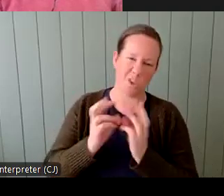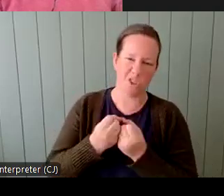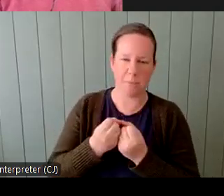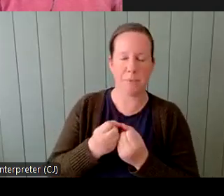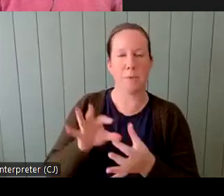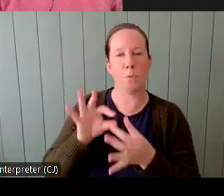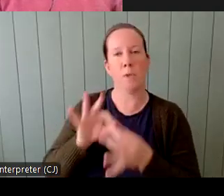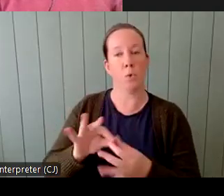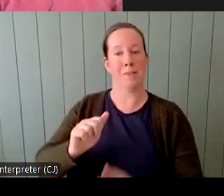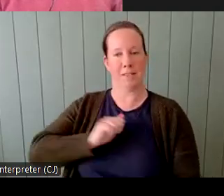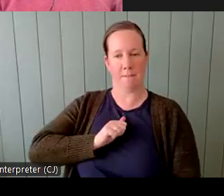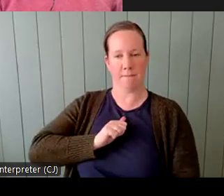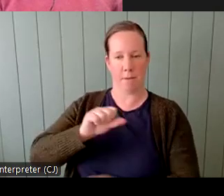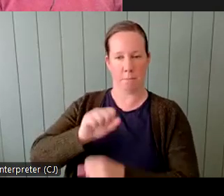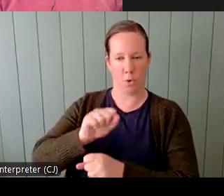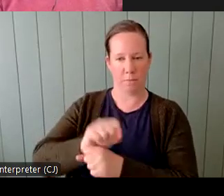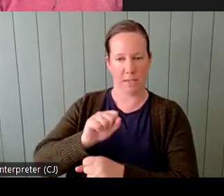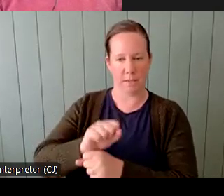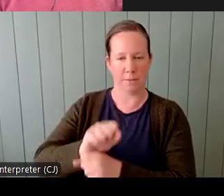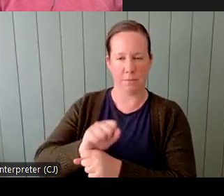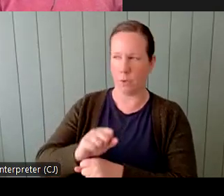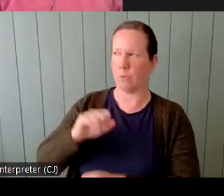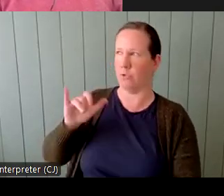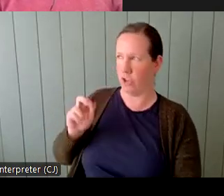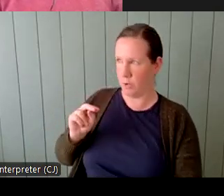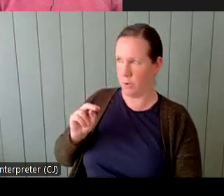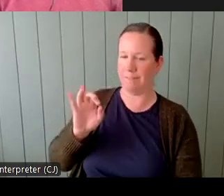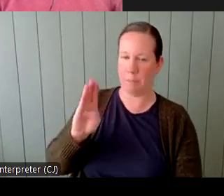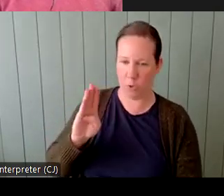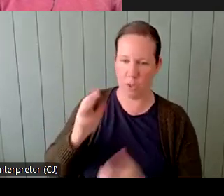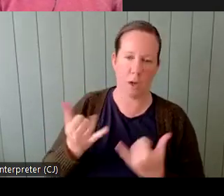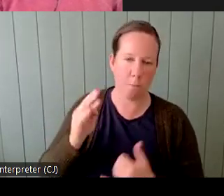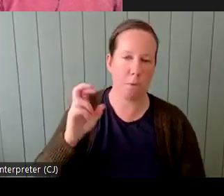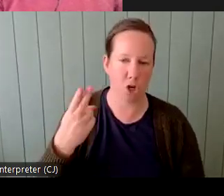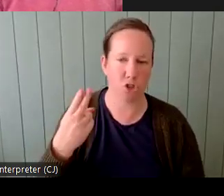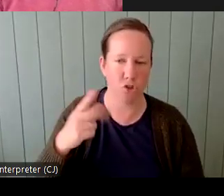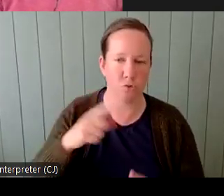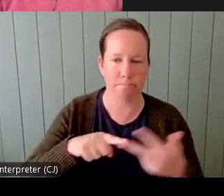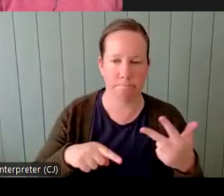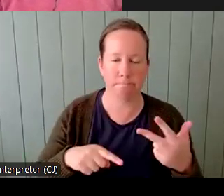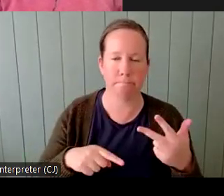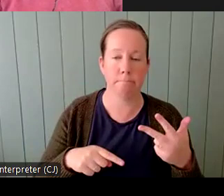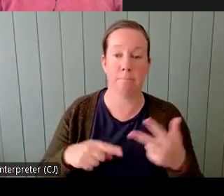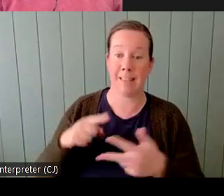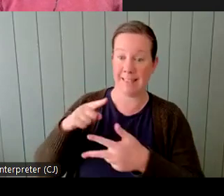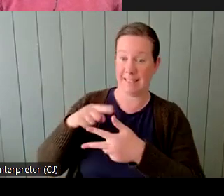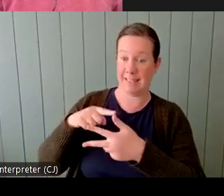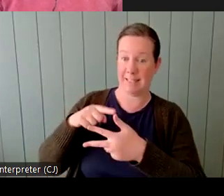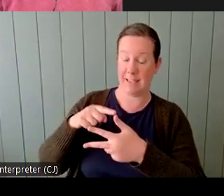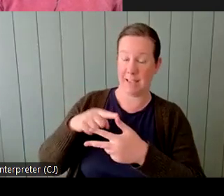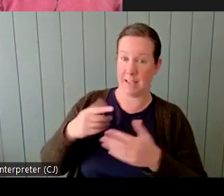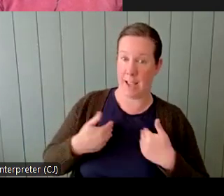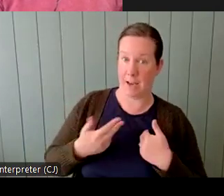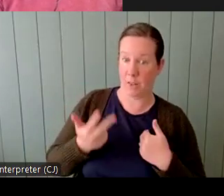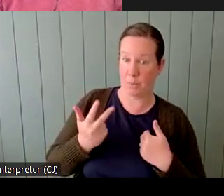self-employment that we did starting in January. In session one, we had 3 business owners who